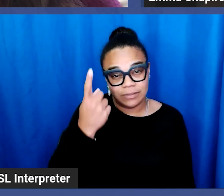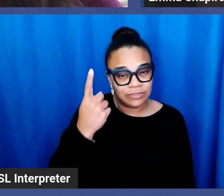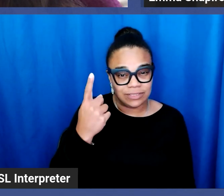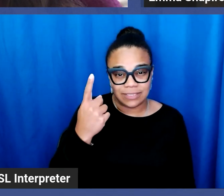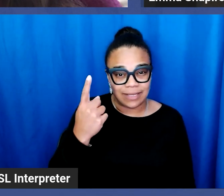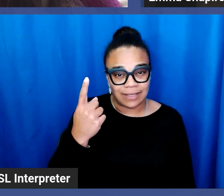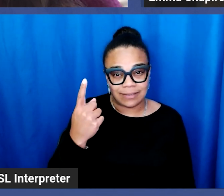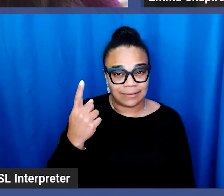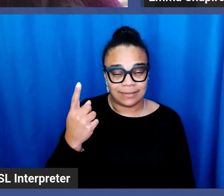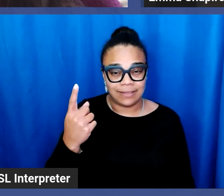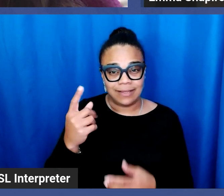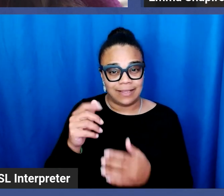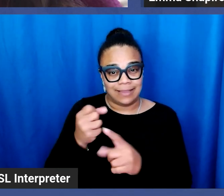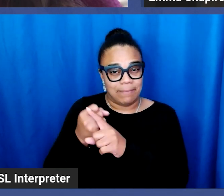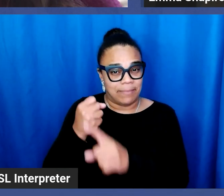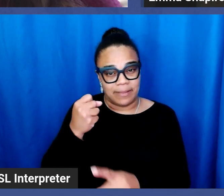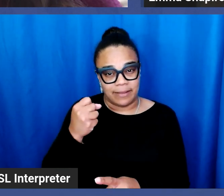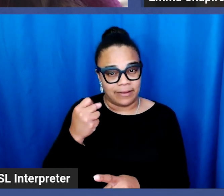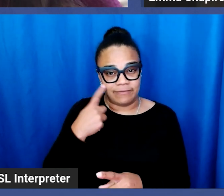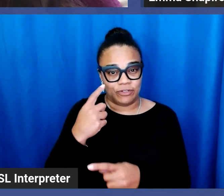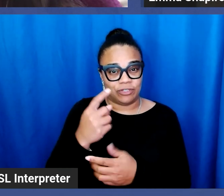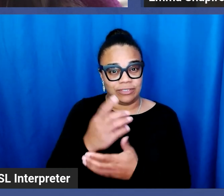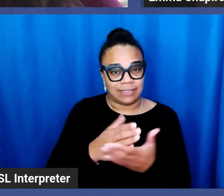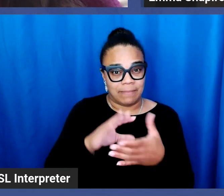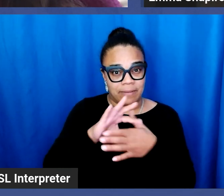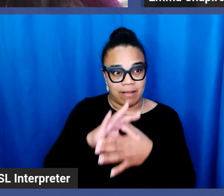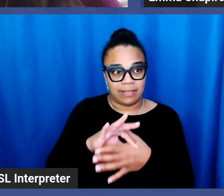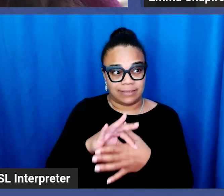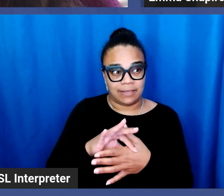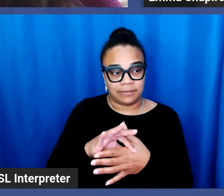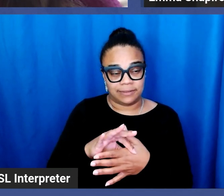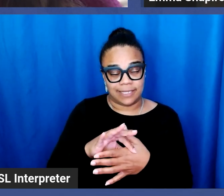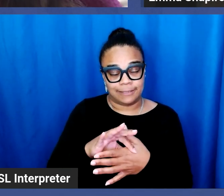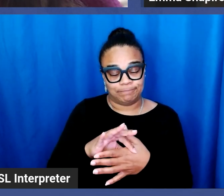the implications are of certain content being